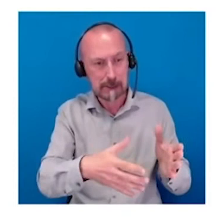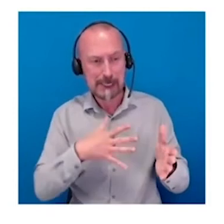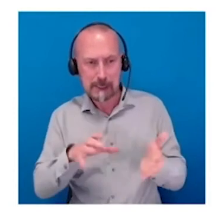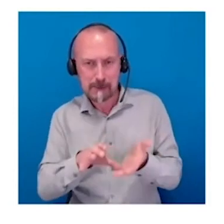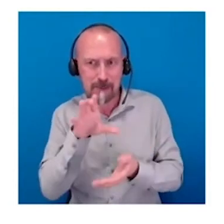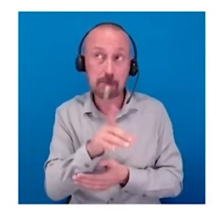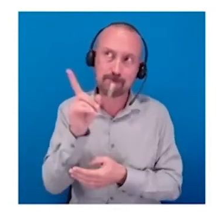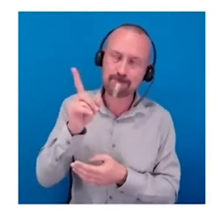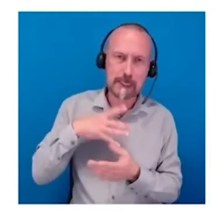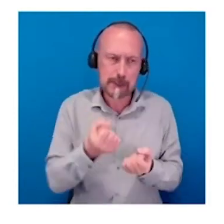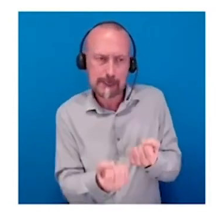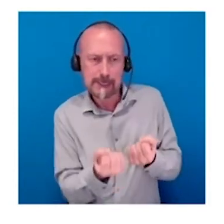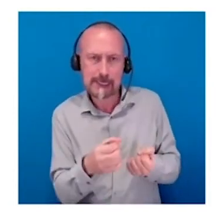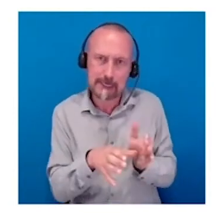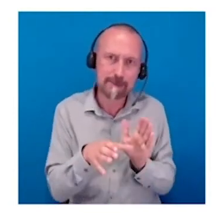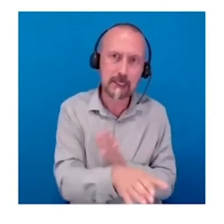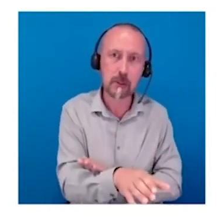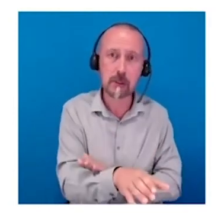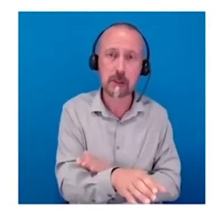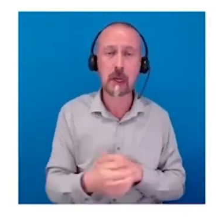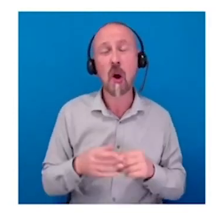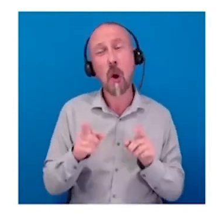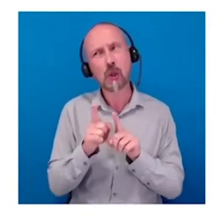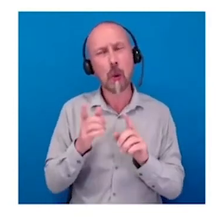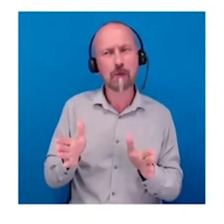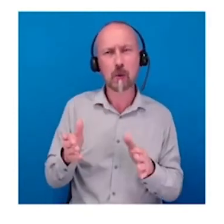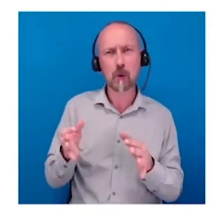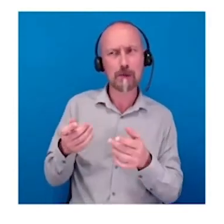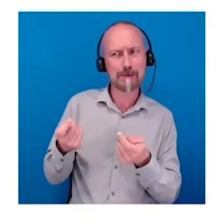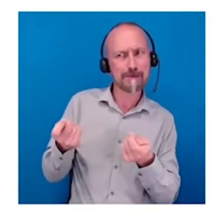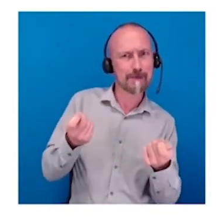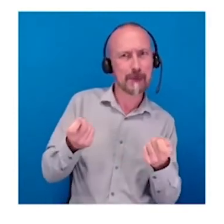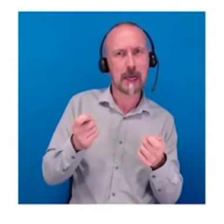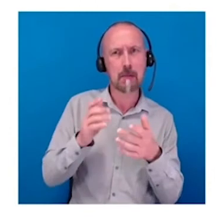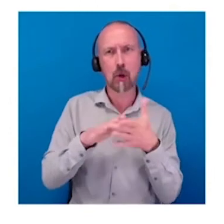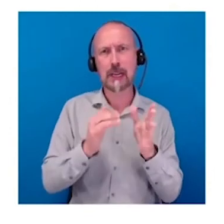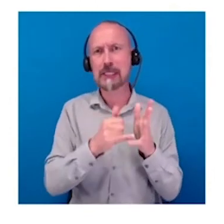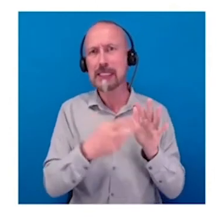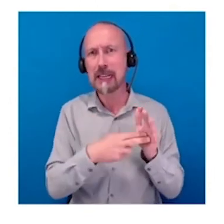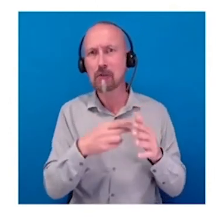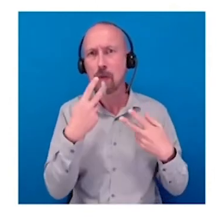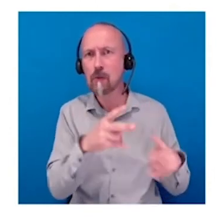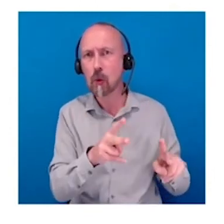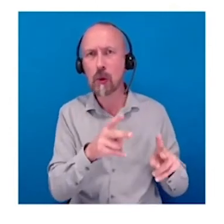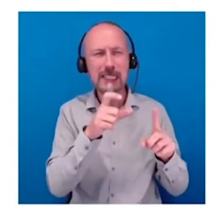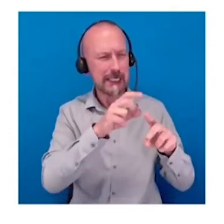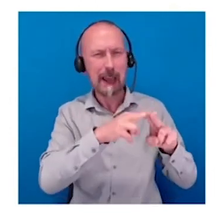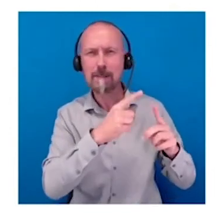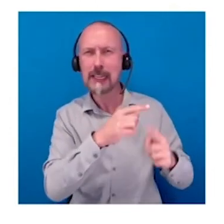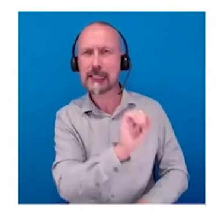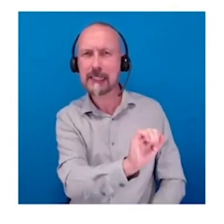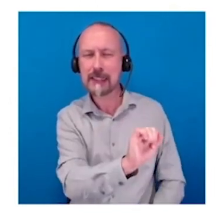make people aware of around how we relate to the SEND review that DFE are leading, how we relate to the autism strategy